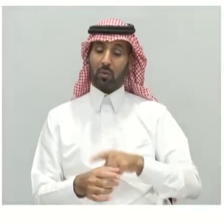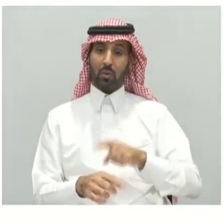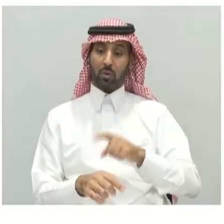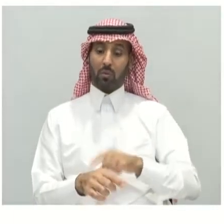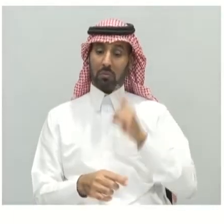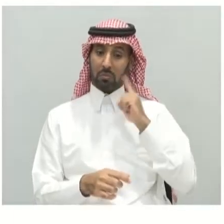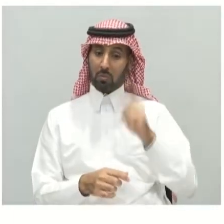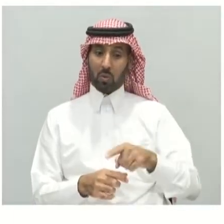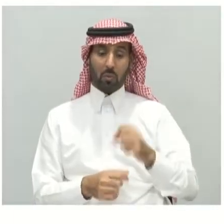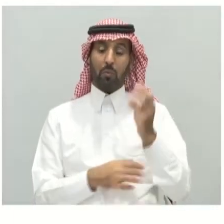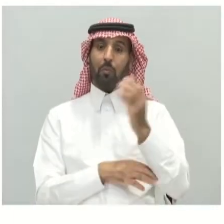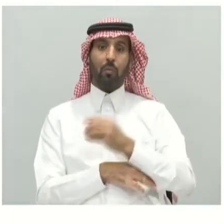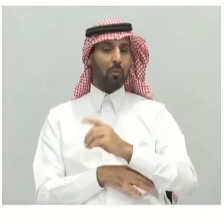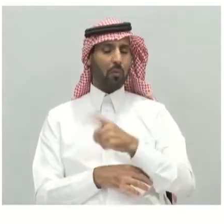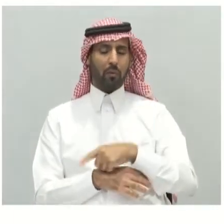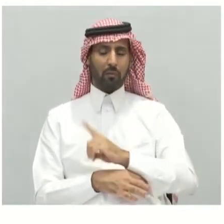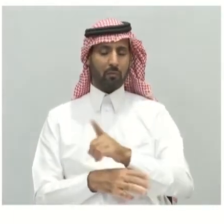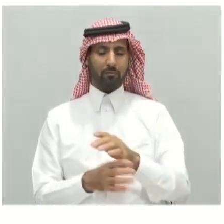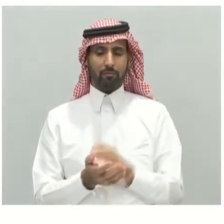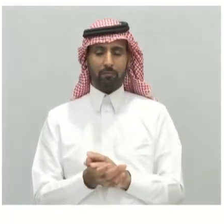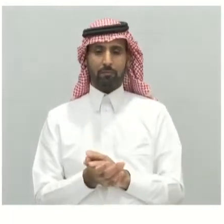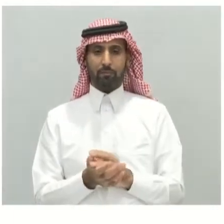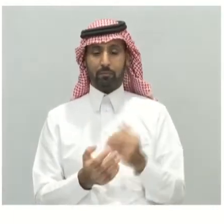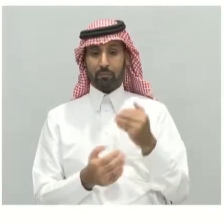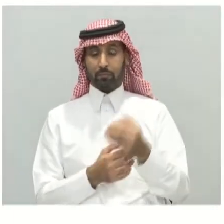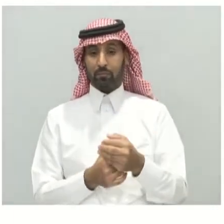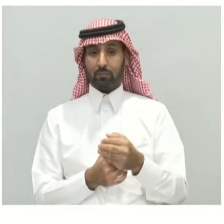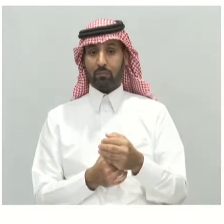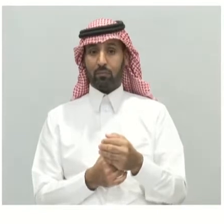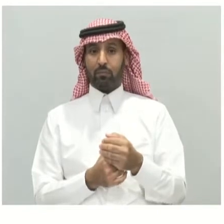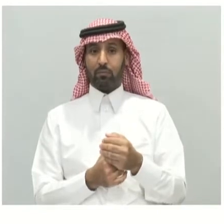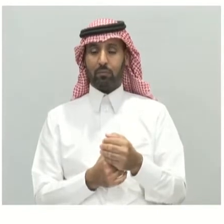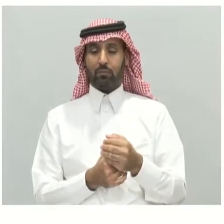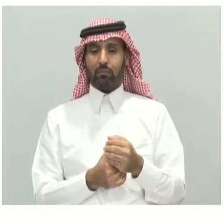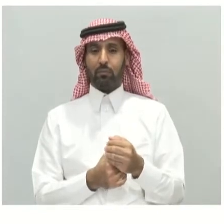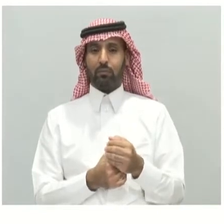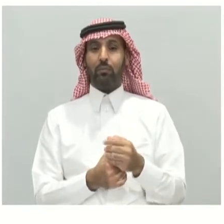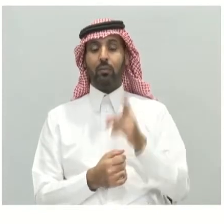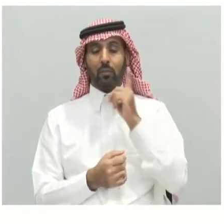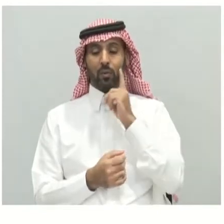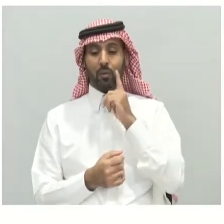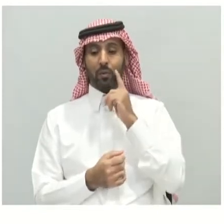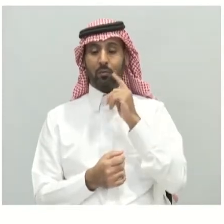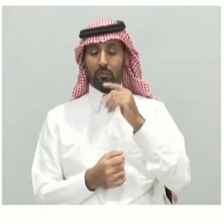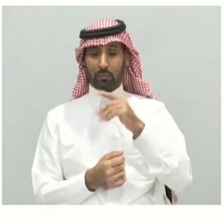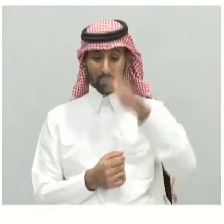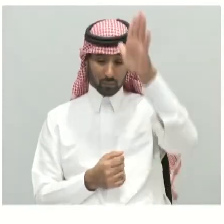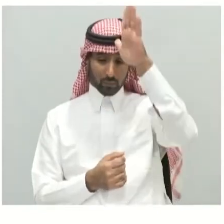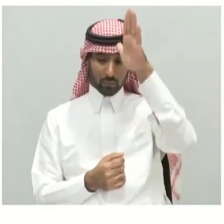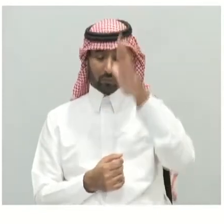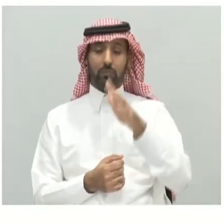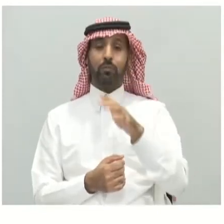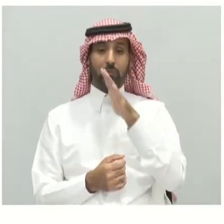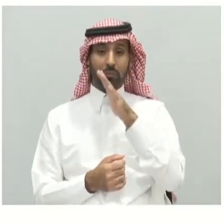Yes? Another example, his parents were married in Tabuk. Were